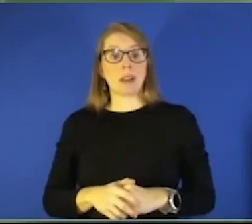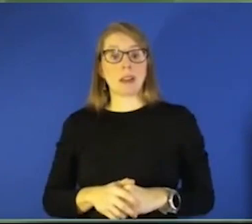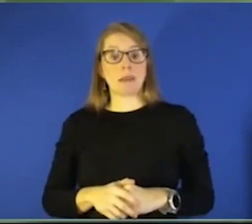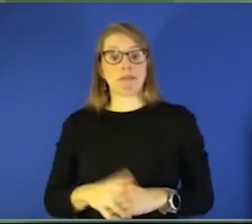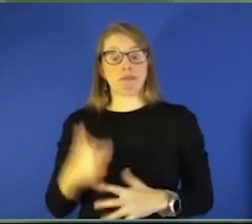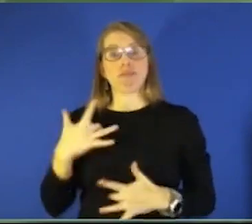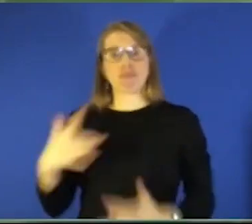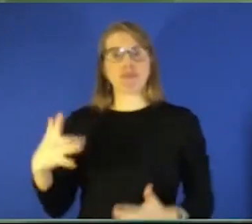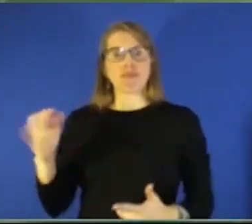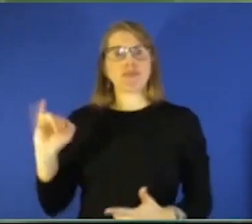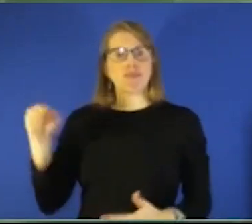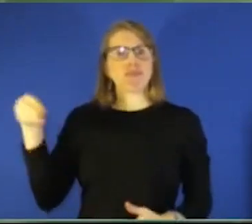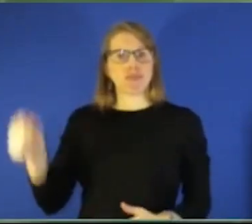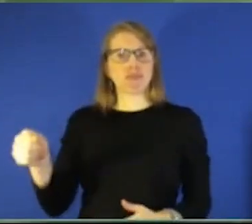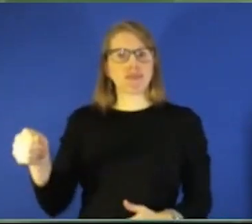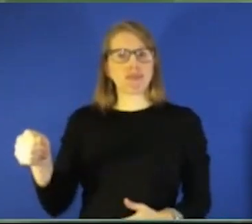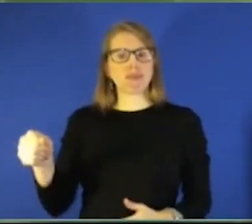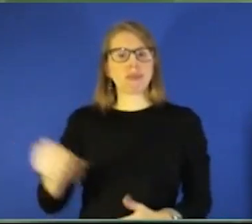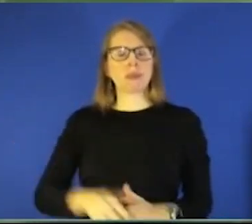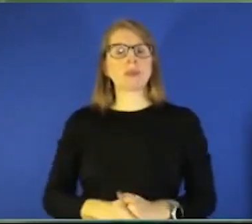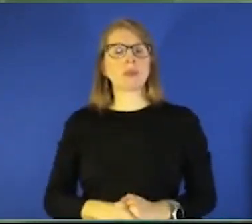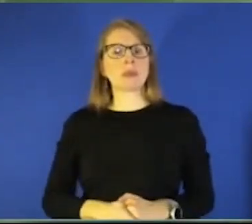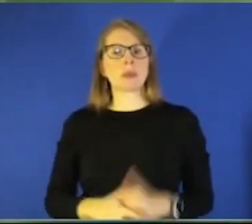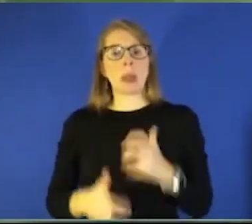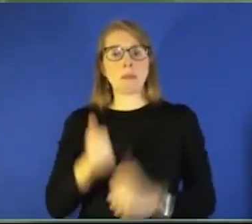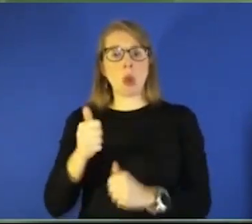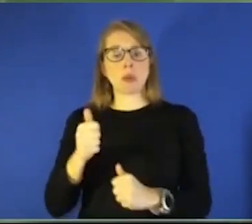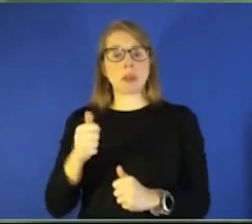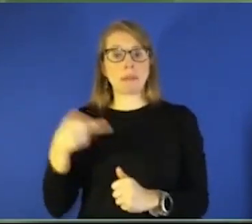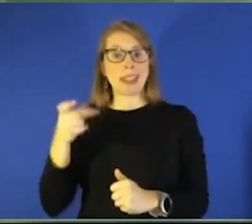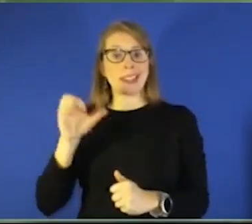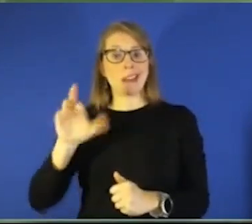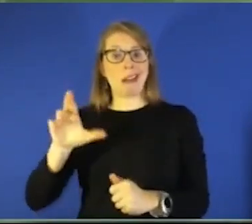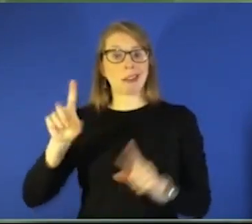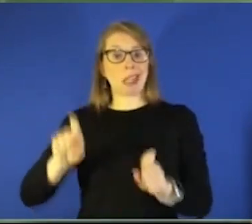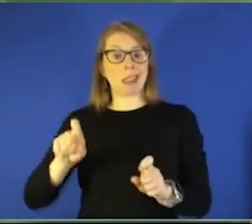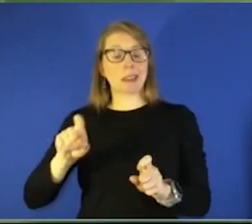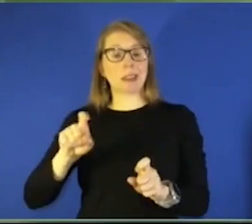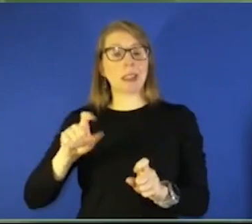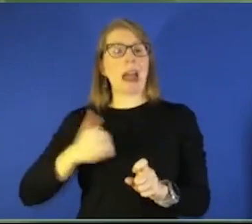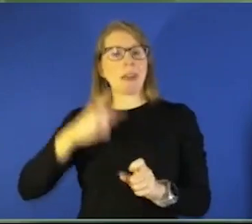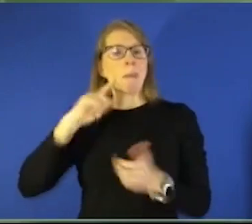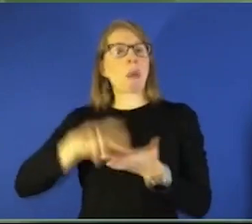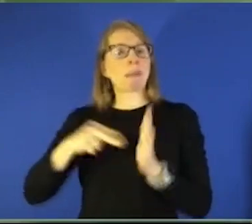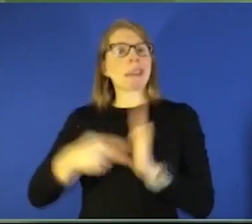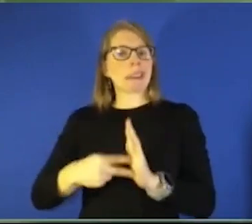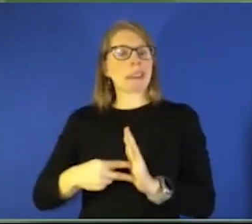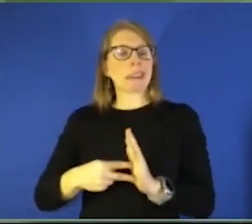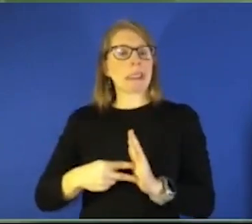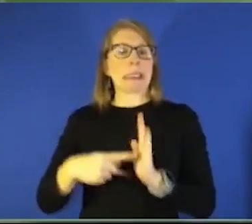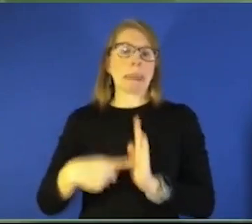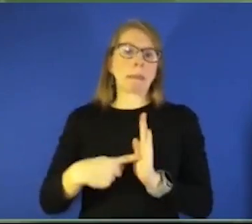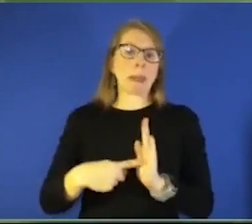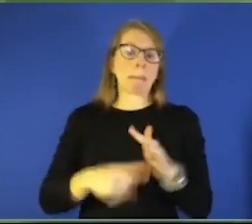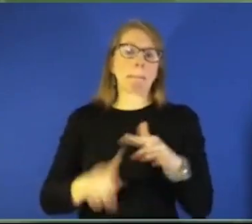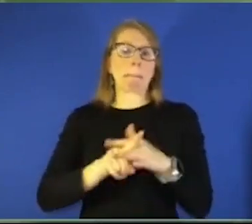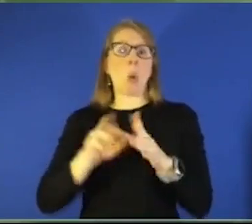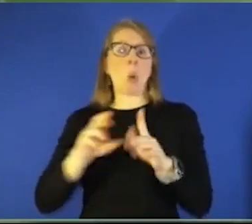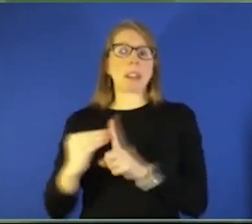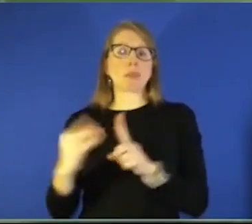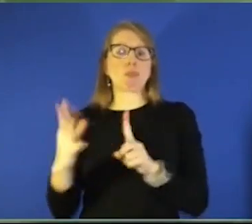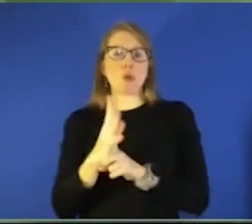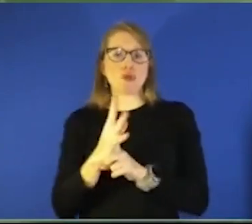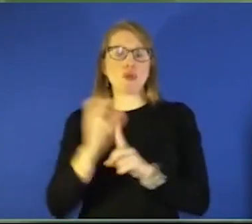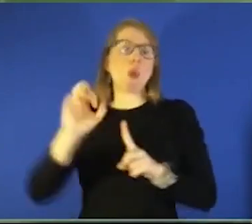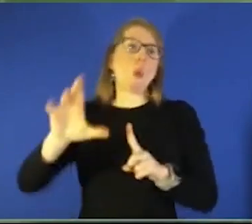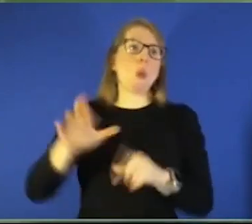typically covered by the insurances. Most of those are being done for a purpose, typically symptoms or exposure